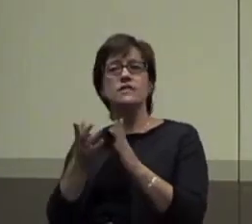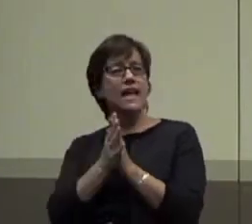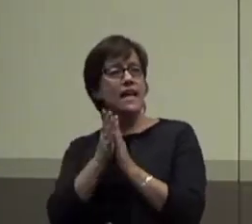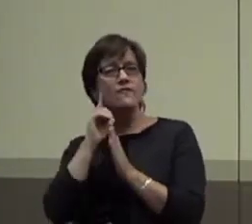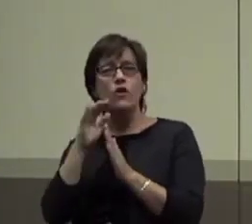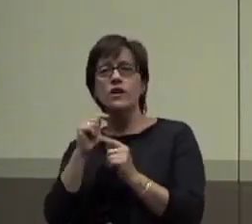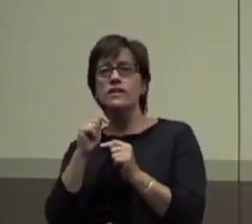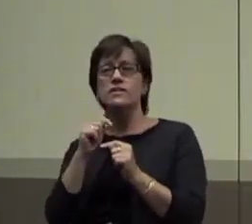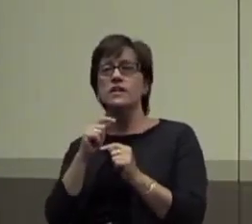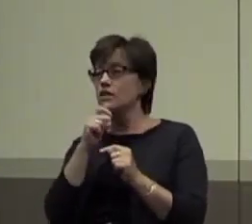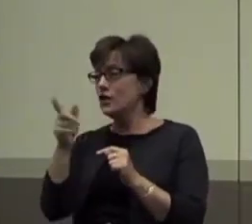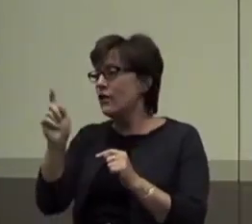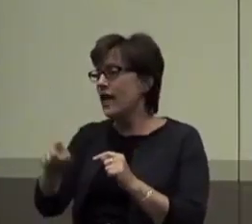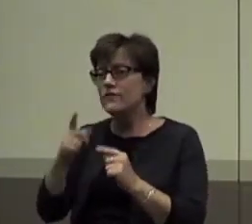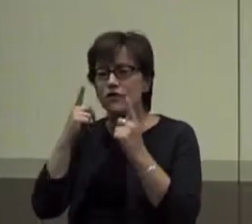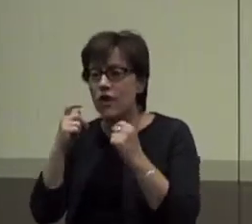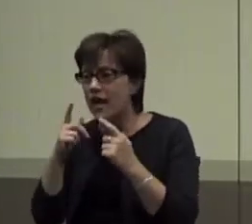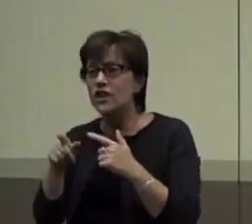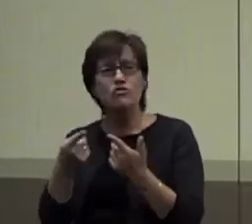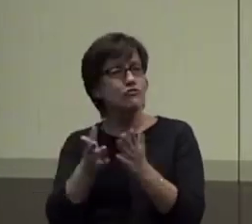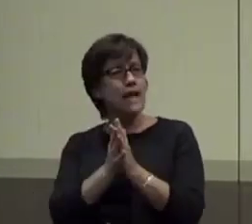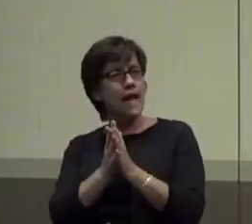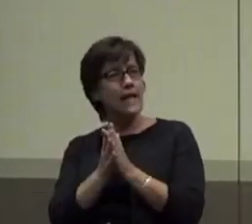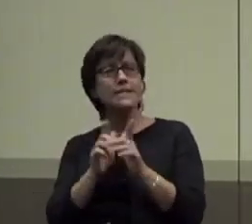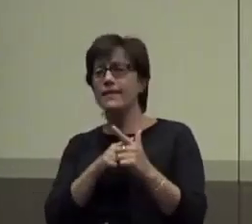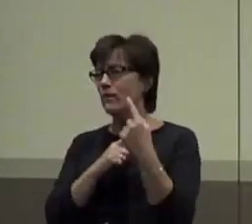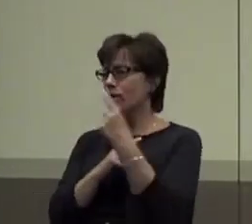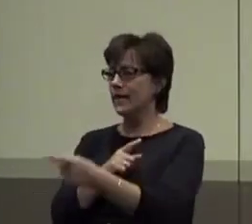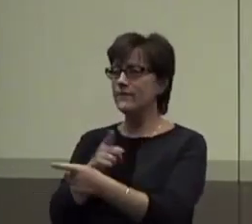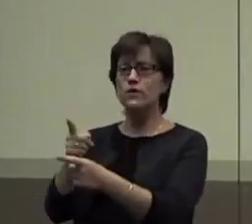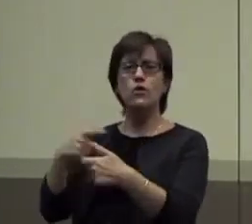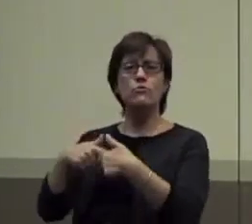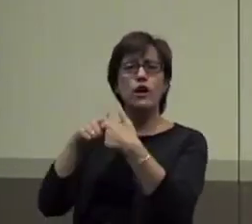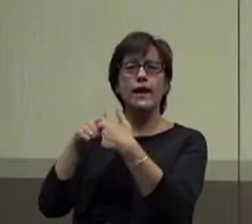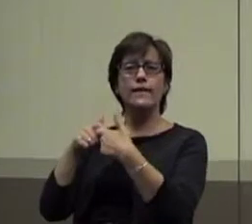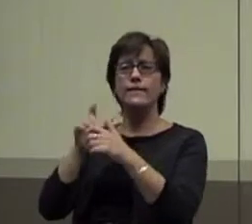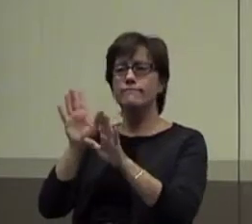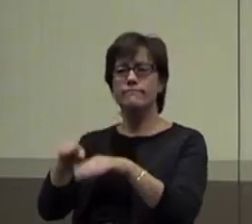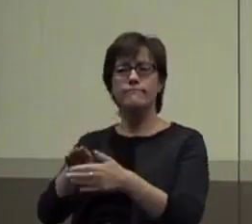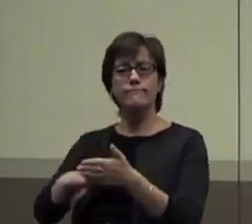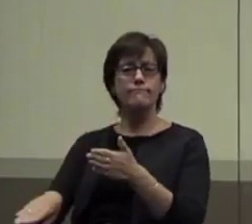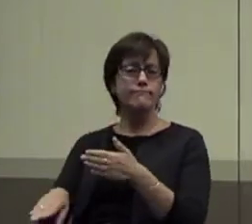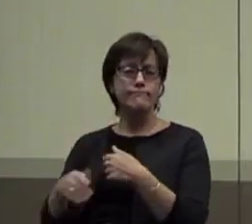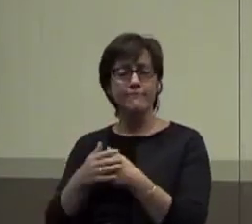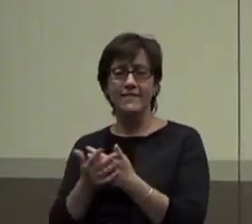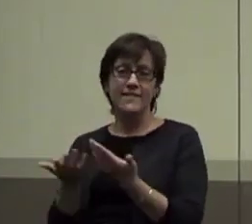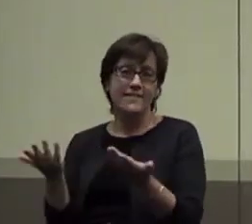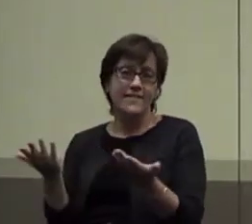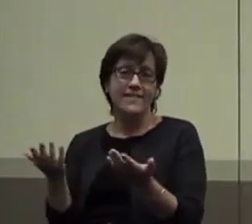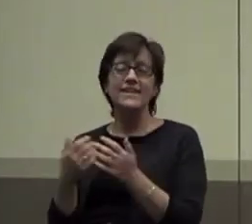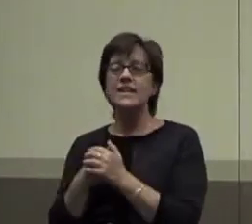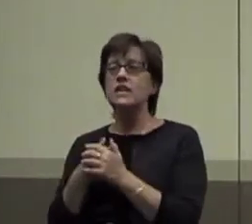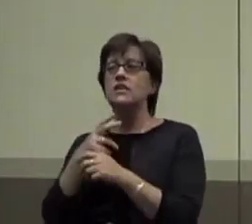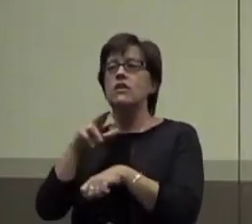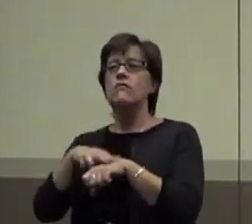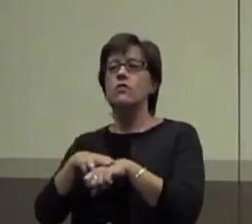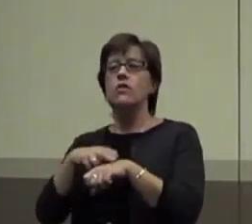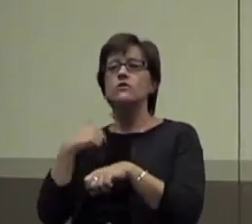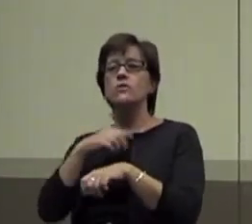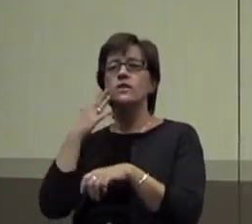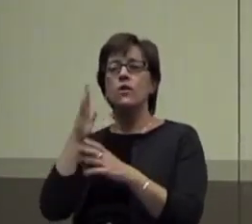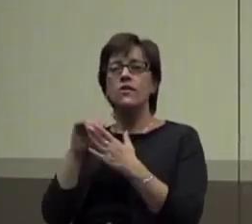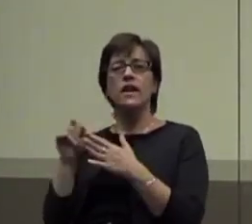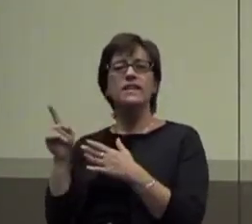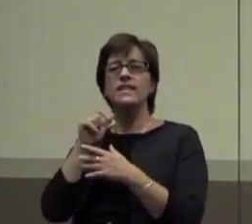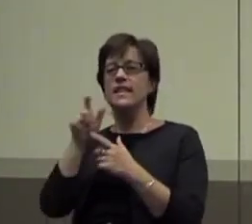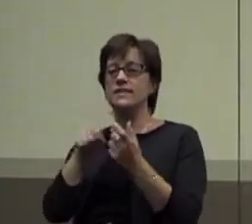it. You don't even have to cry. Just ask and you get a break. Okay? So, of course, we know that